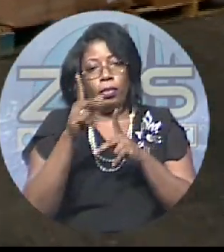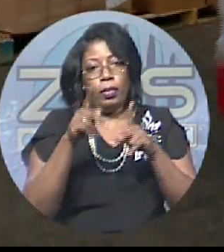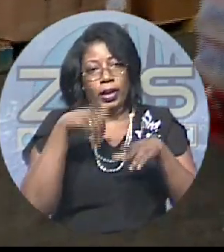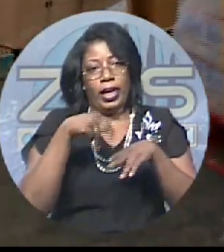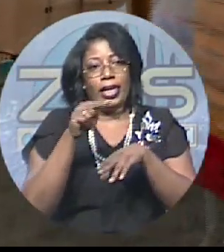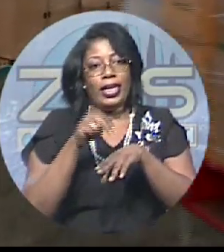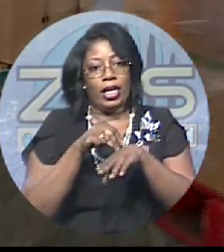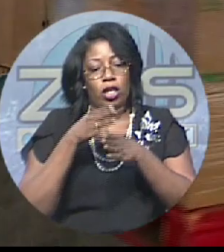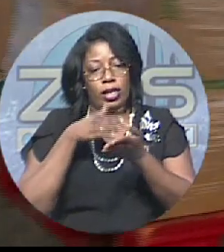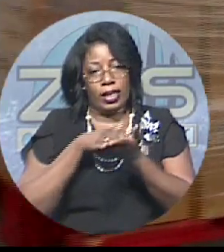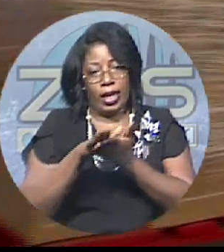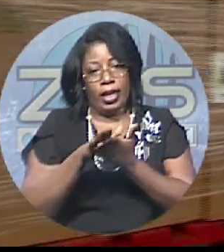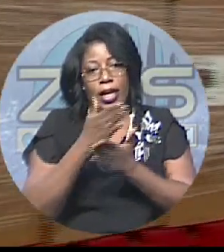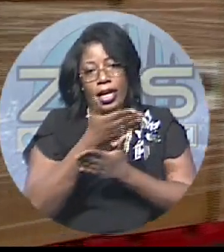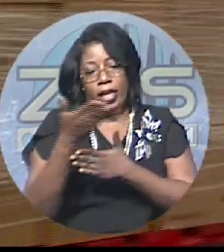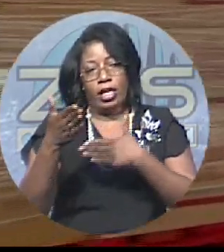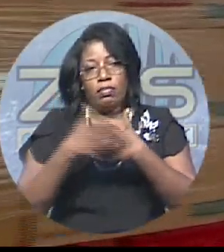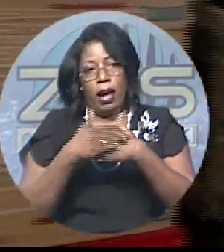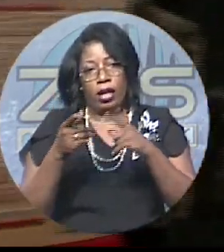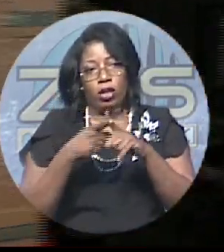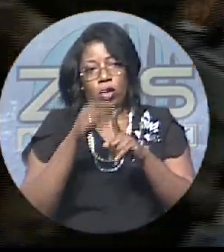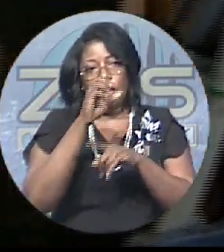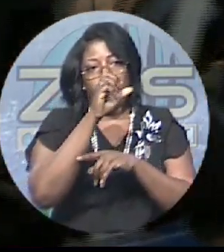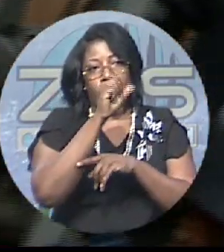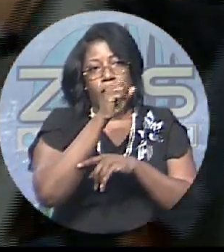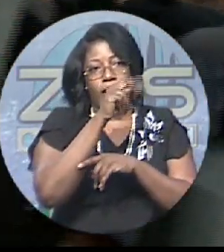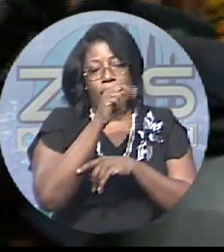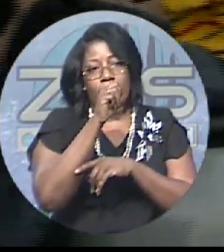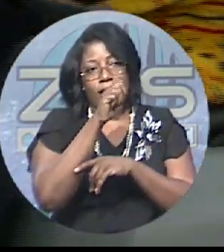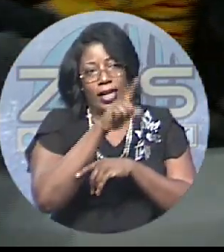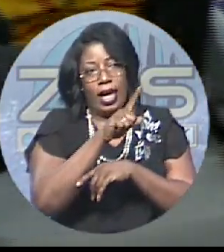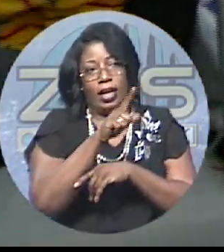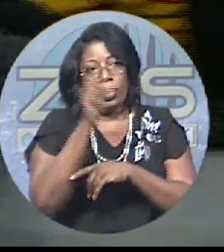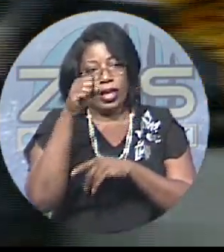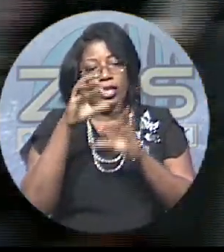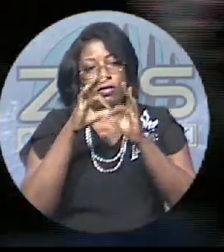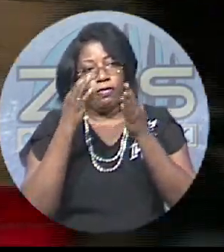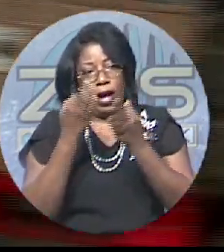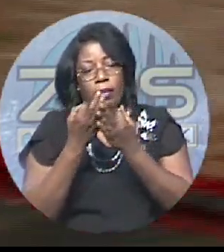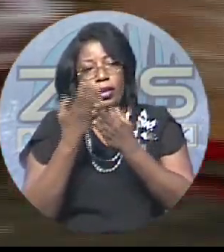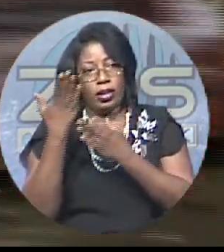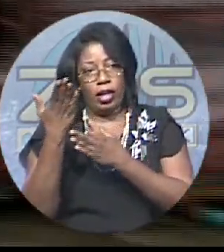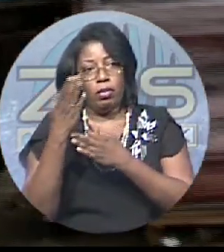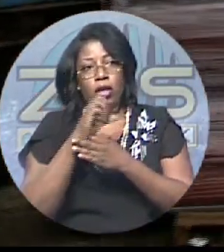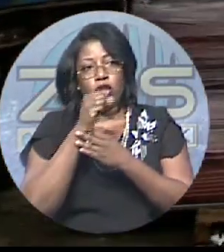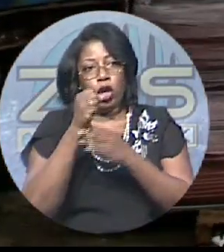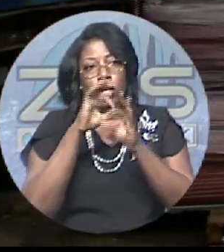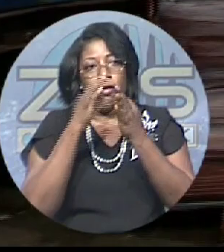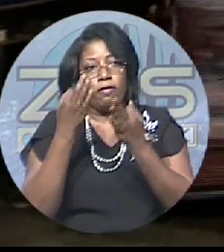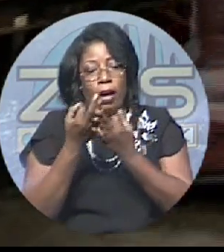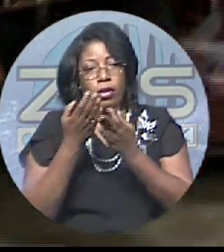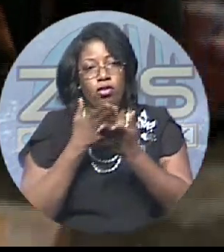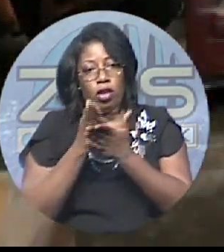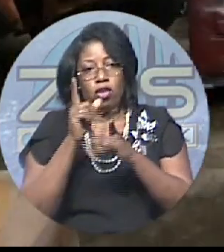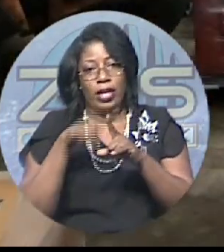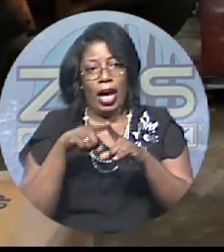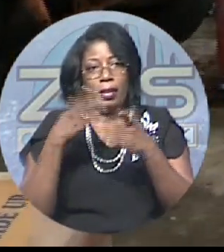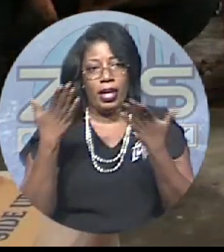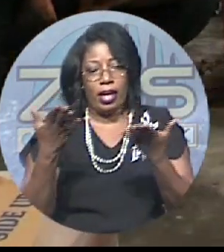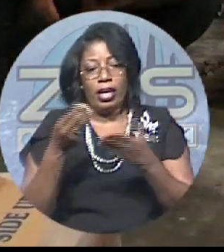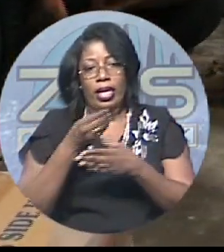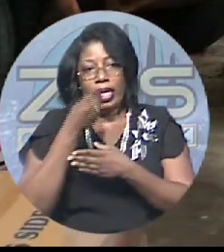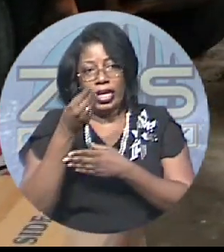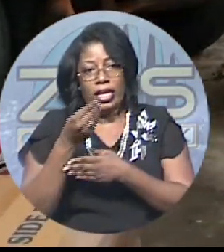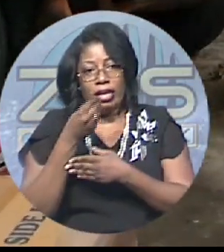also sending goods back to the people in San Salvador. Well, I mean, family is all you got, so you have to make sure that your family is straight. You can't be here and you're happy eating